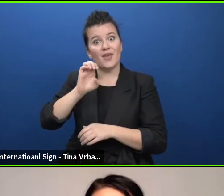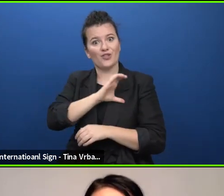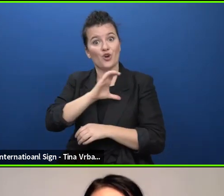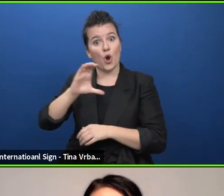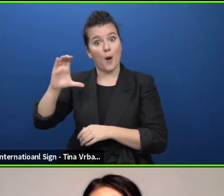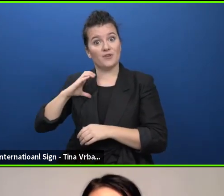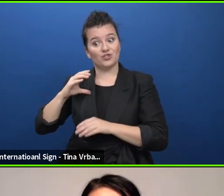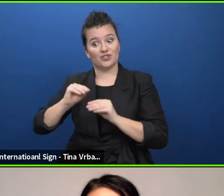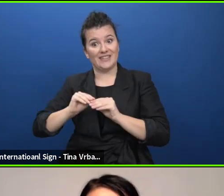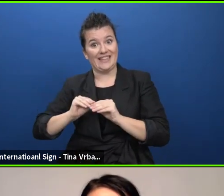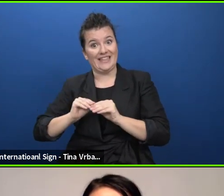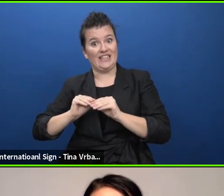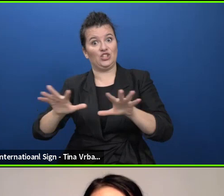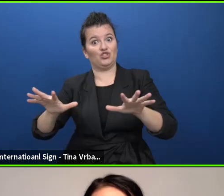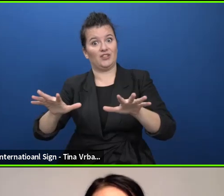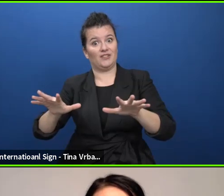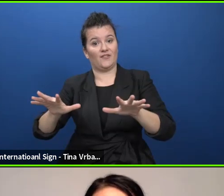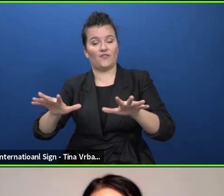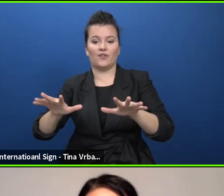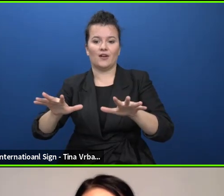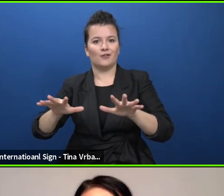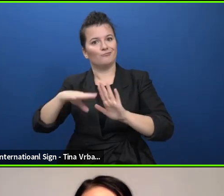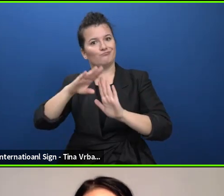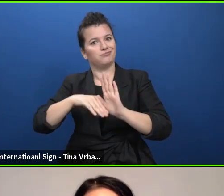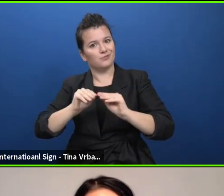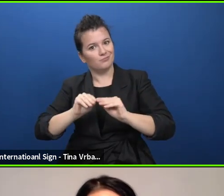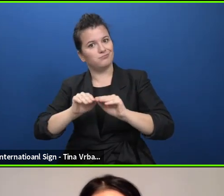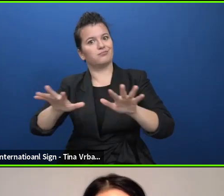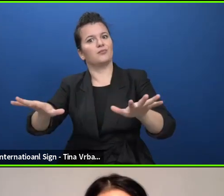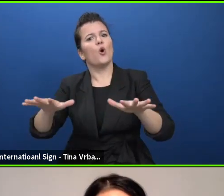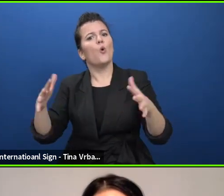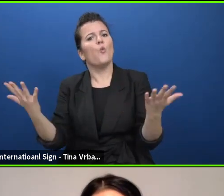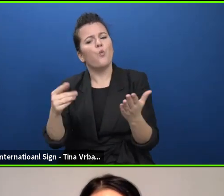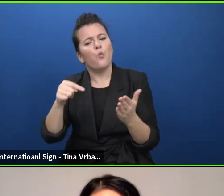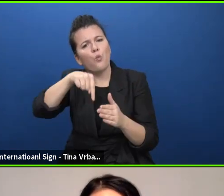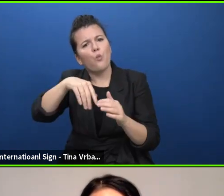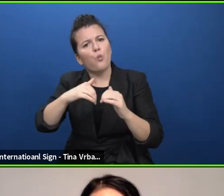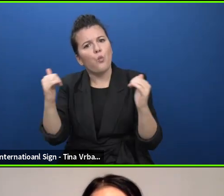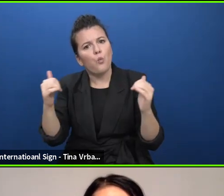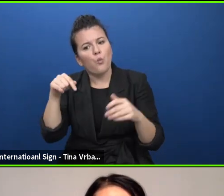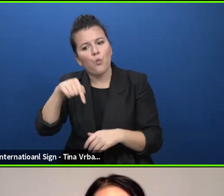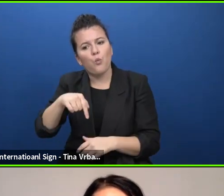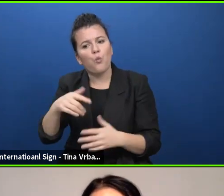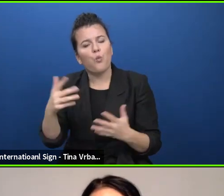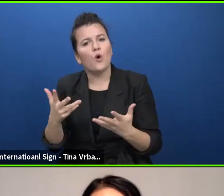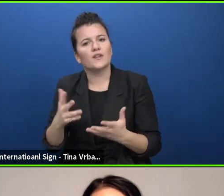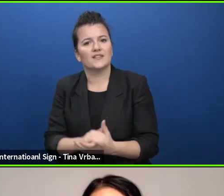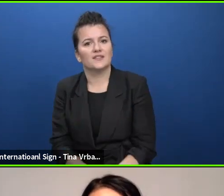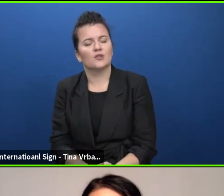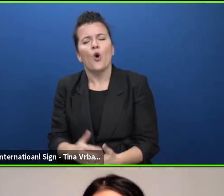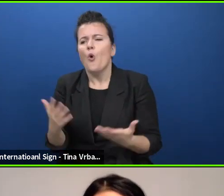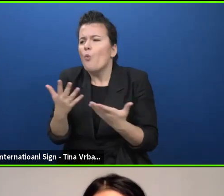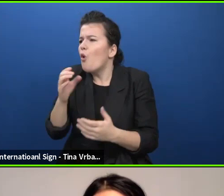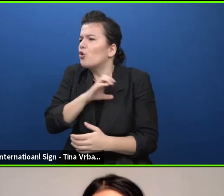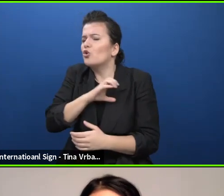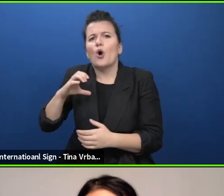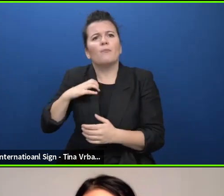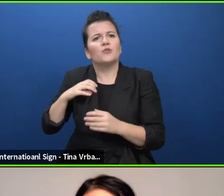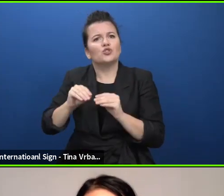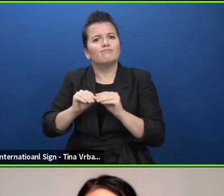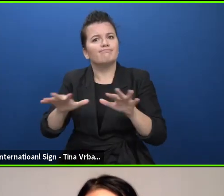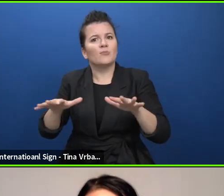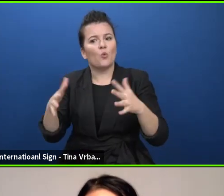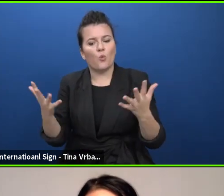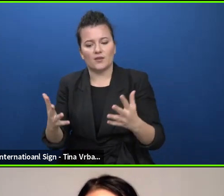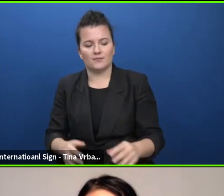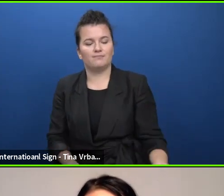And maybe we can start with a logical question. What it is the European Theatre Initiative? Can you briefly explain